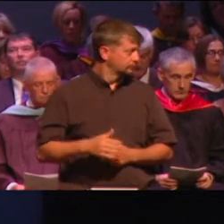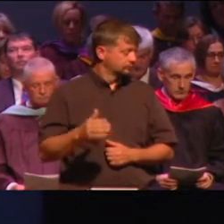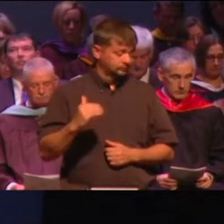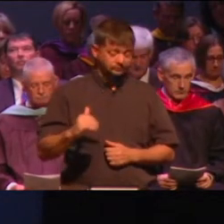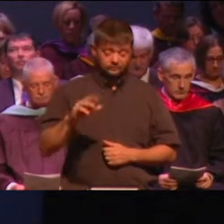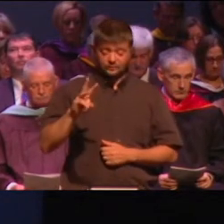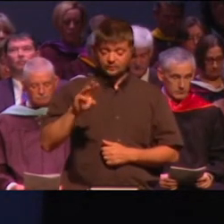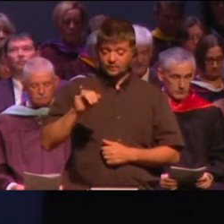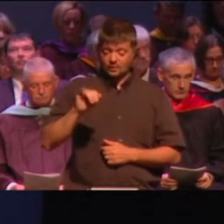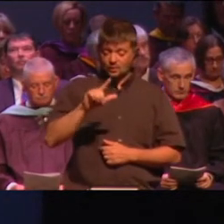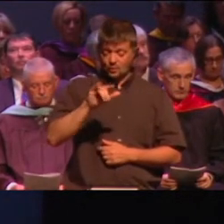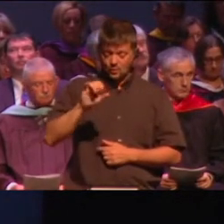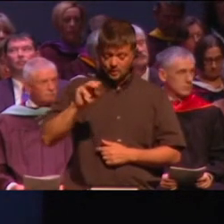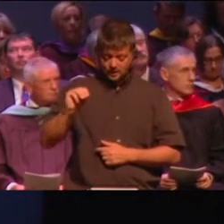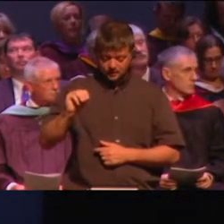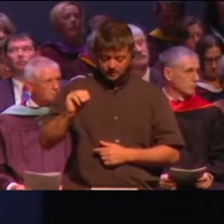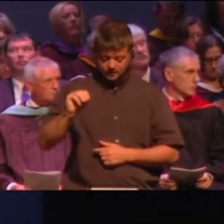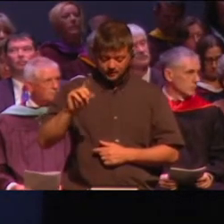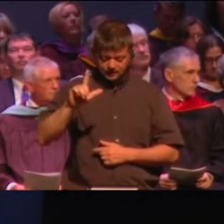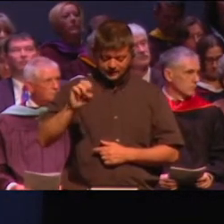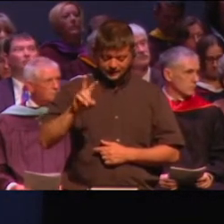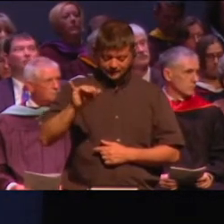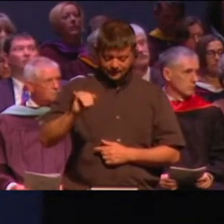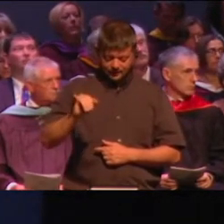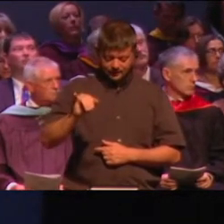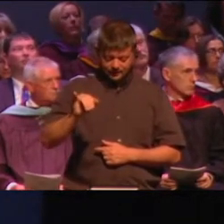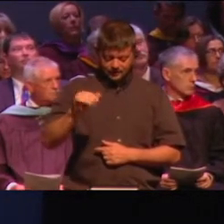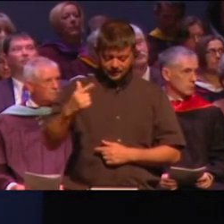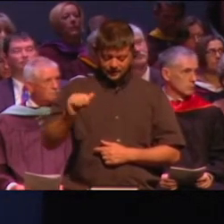William Levi Garrett.